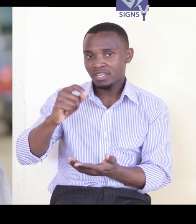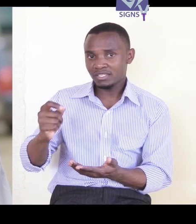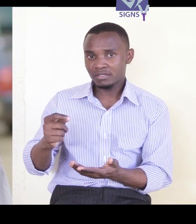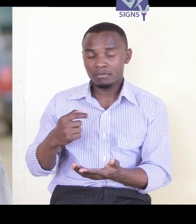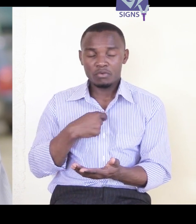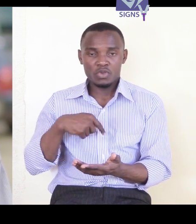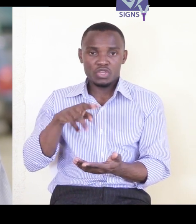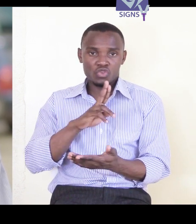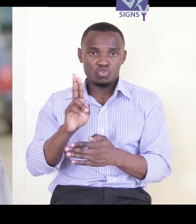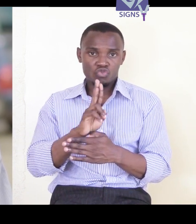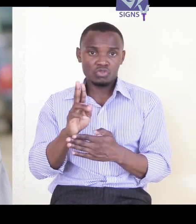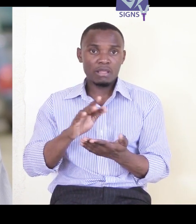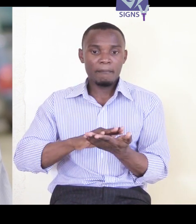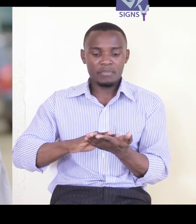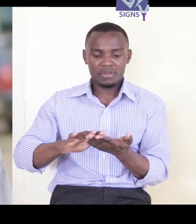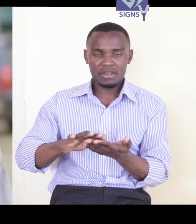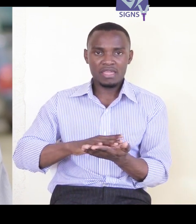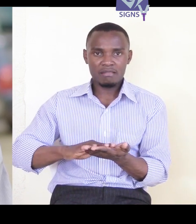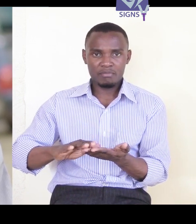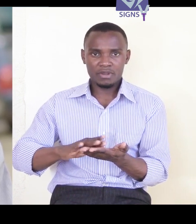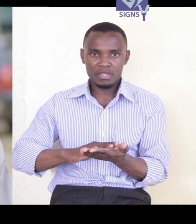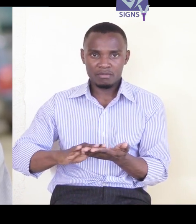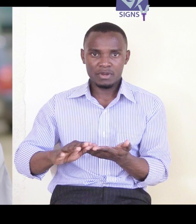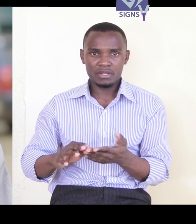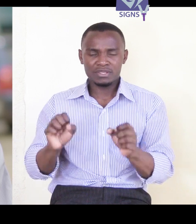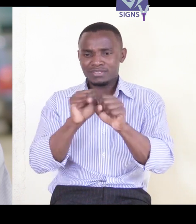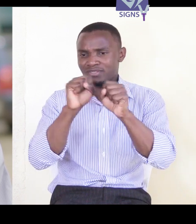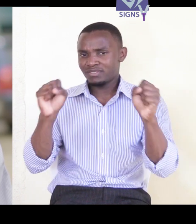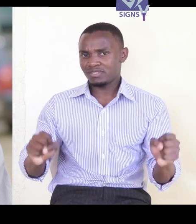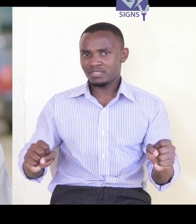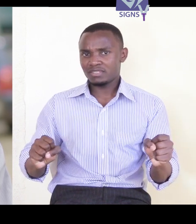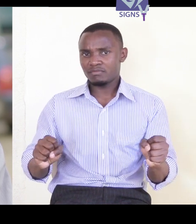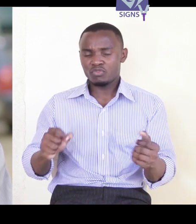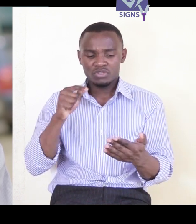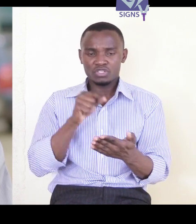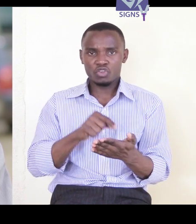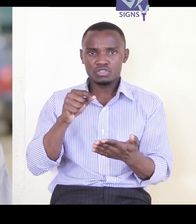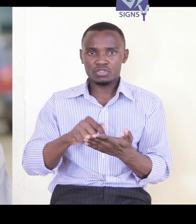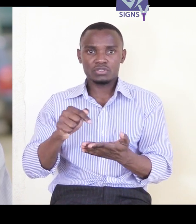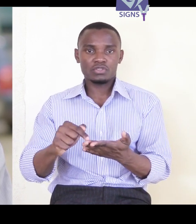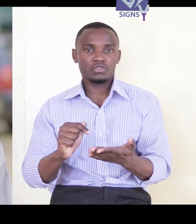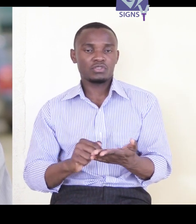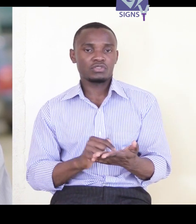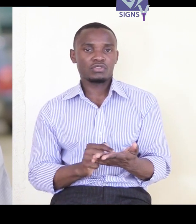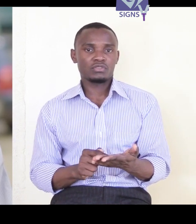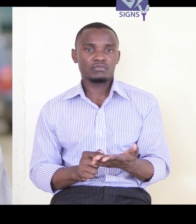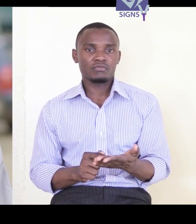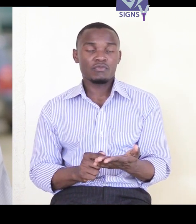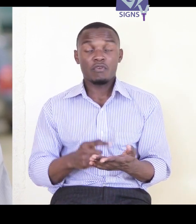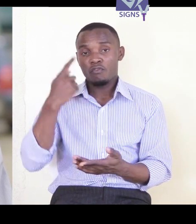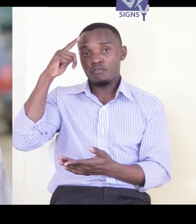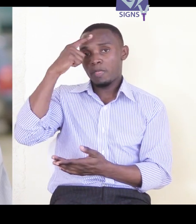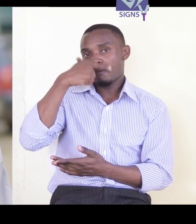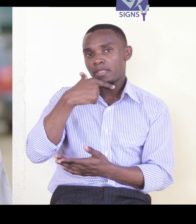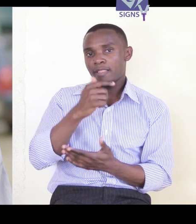writing. Our writing is in Braille. Braille is a tactile system of reading and writing using